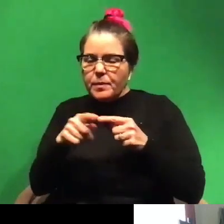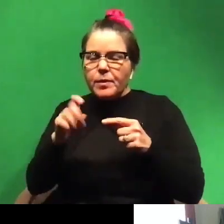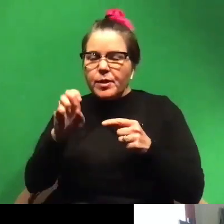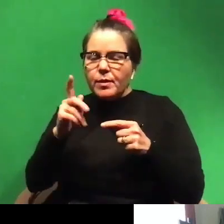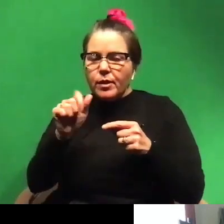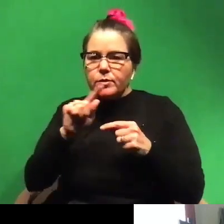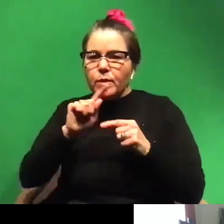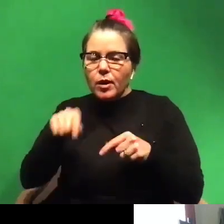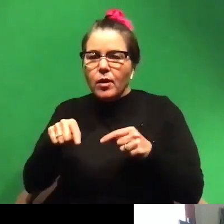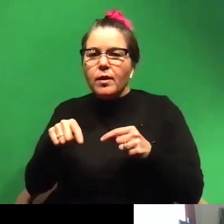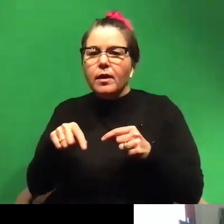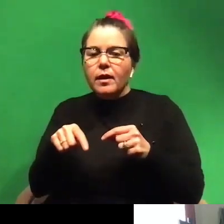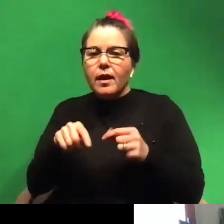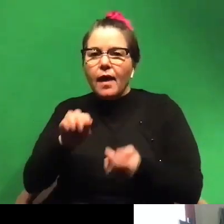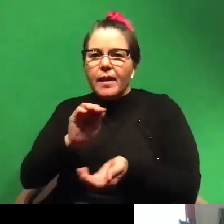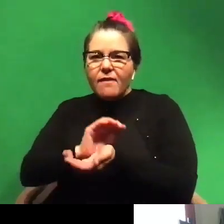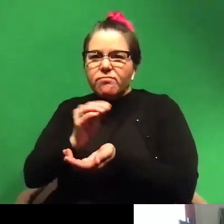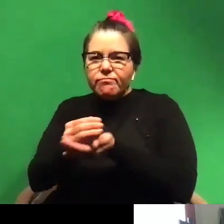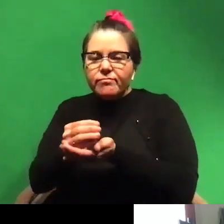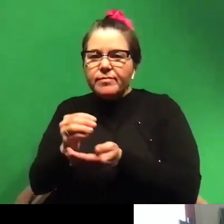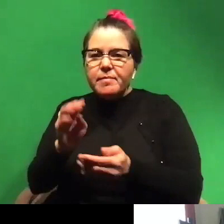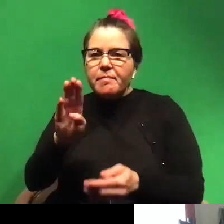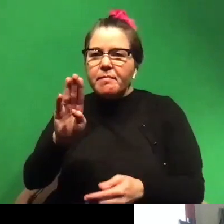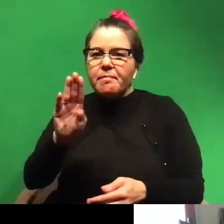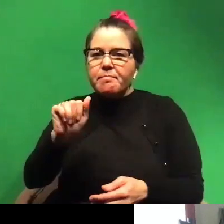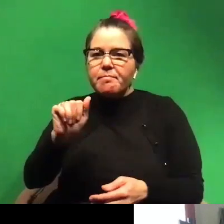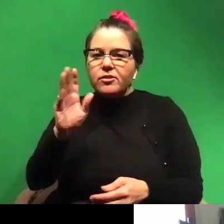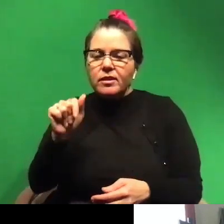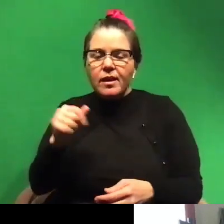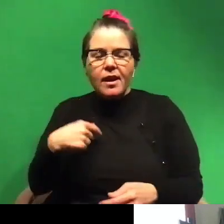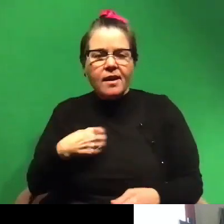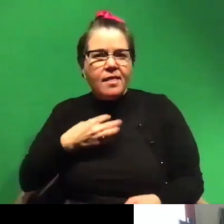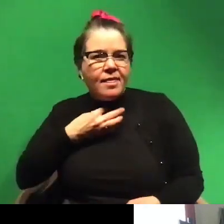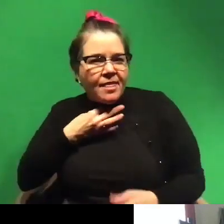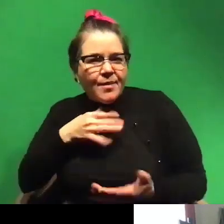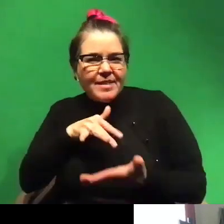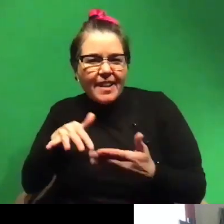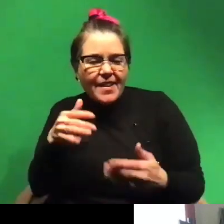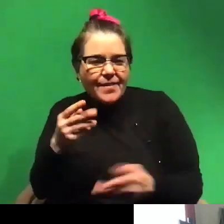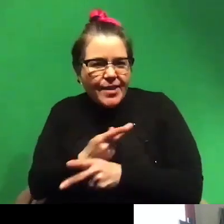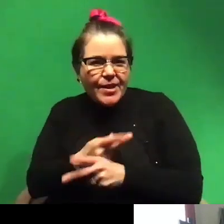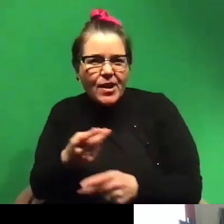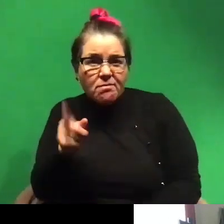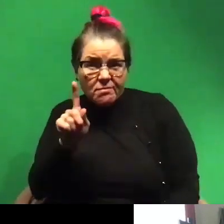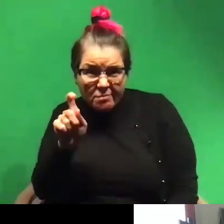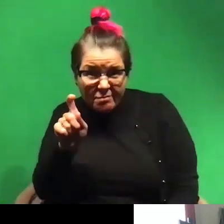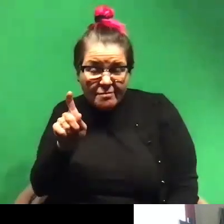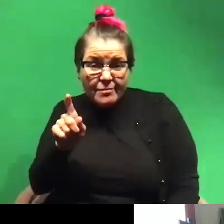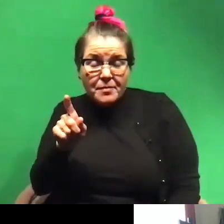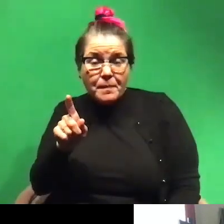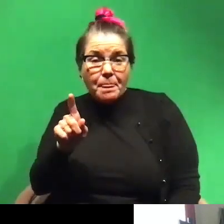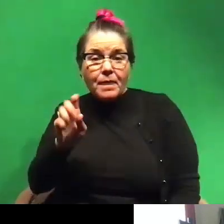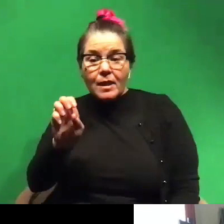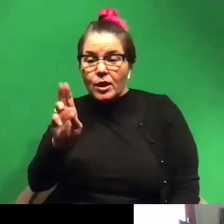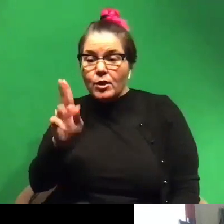and then there'll be a pile of bacteria. And I have wanted to study that to figure out, are the